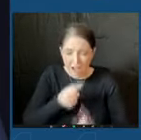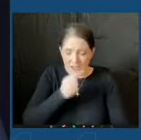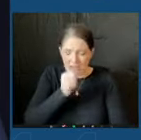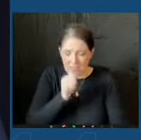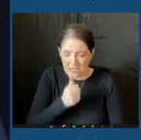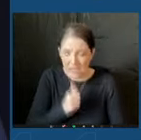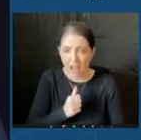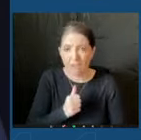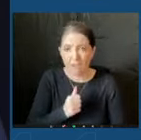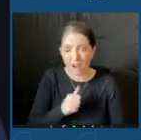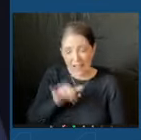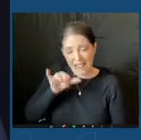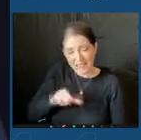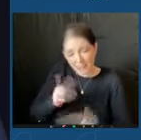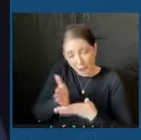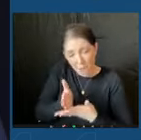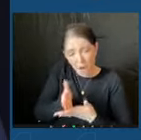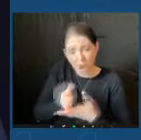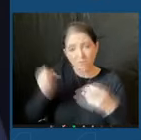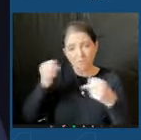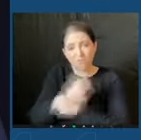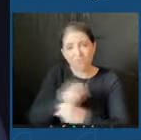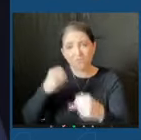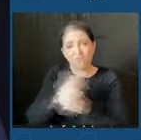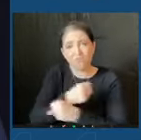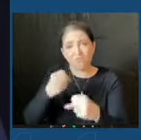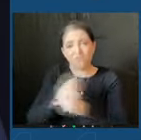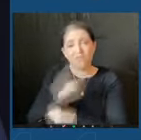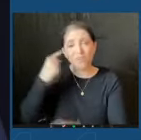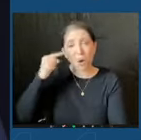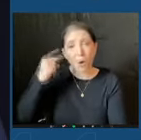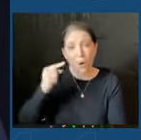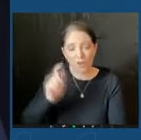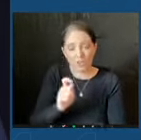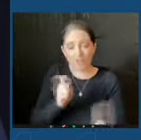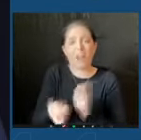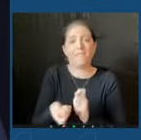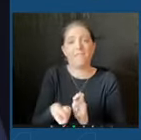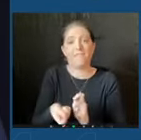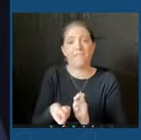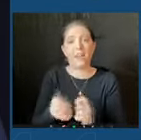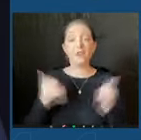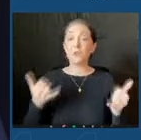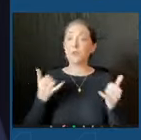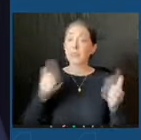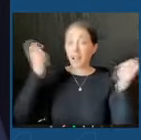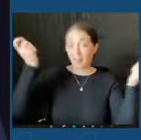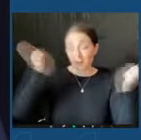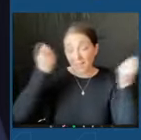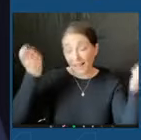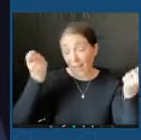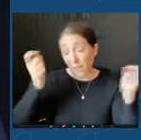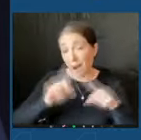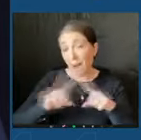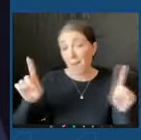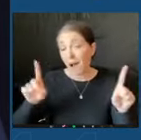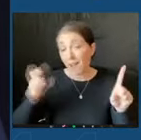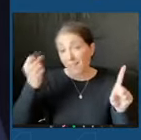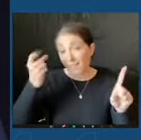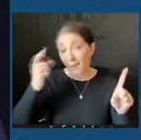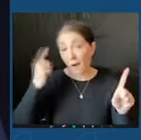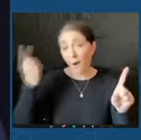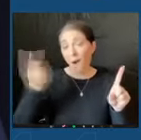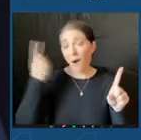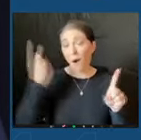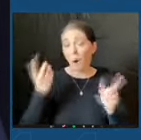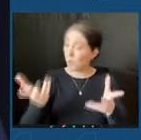for change. So today we celebrate, but we will always demand